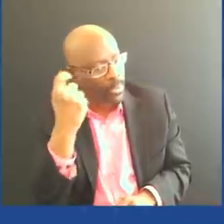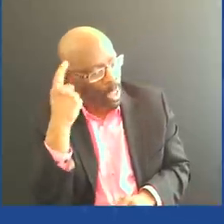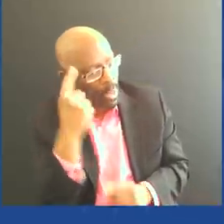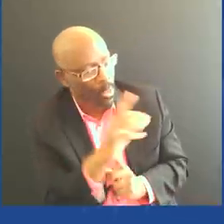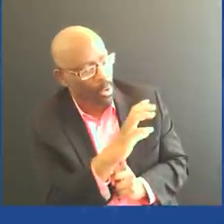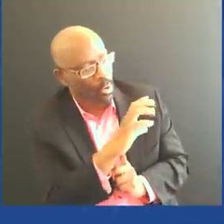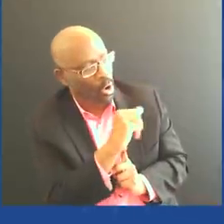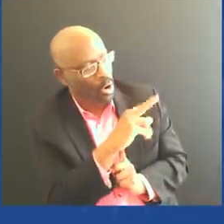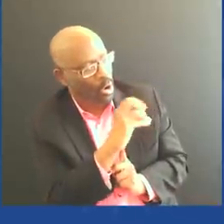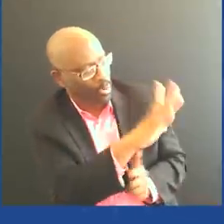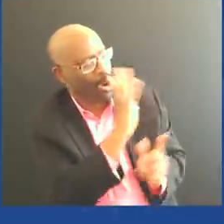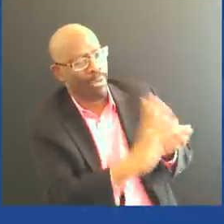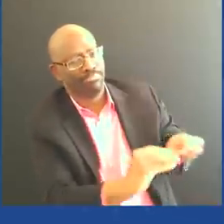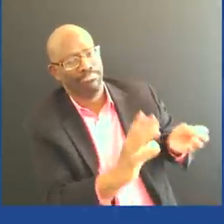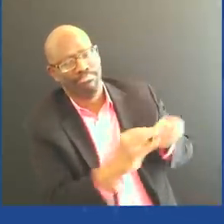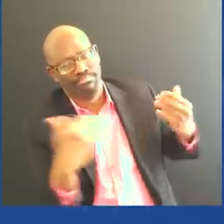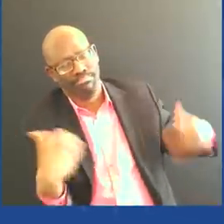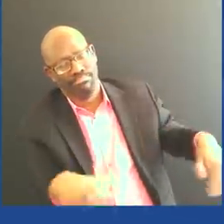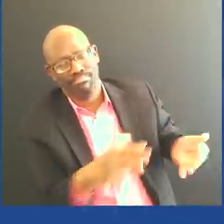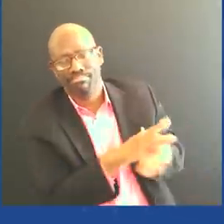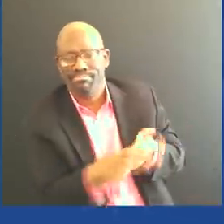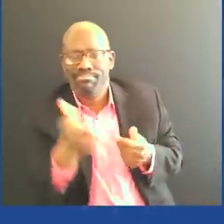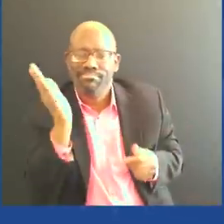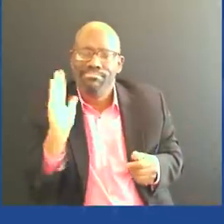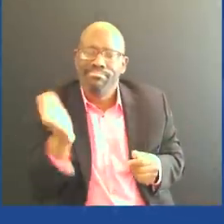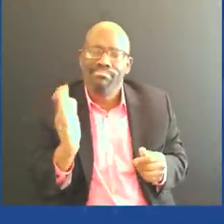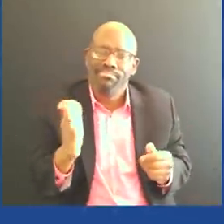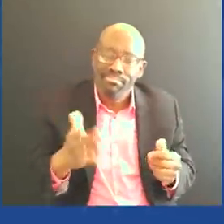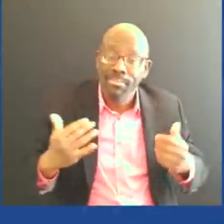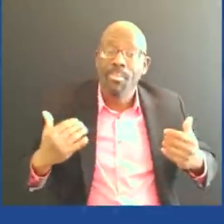Ladies and gentlemen, the Honorable Carlos Del Toro.